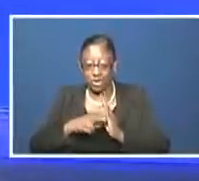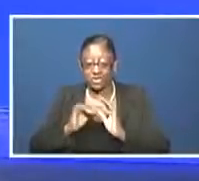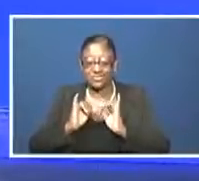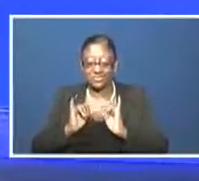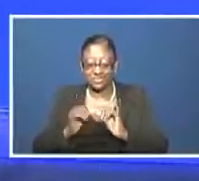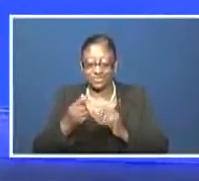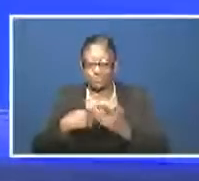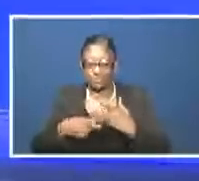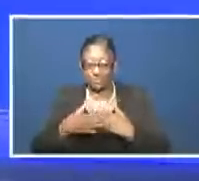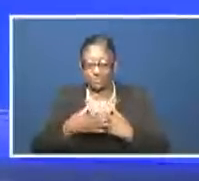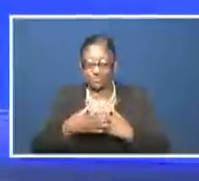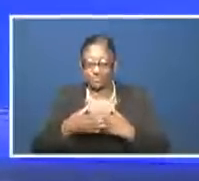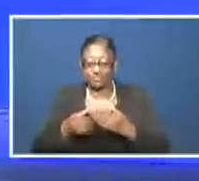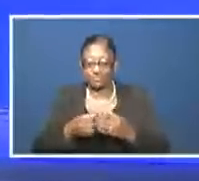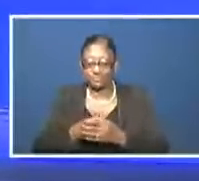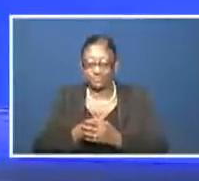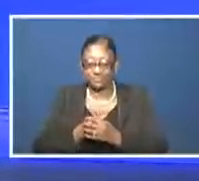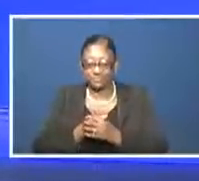Stay with us.